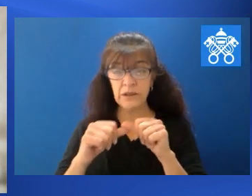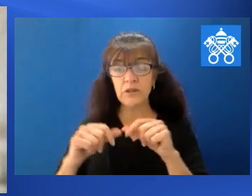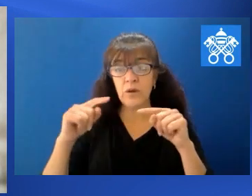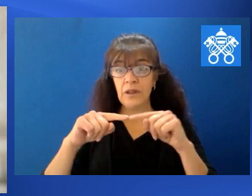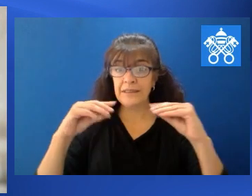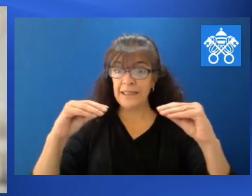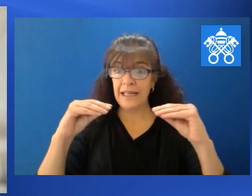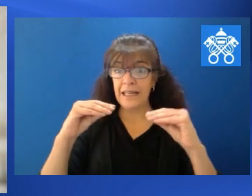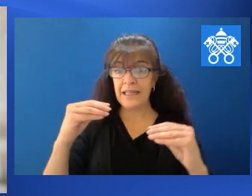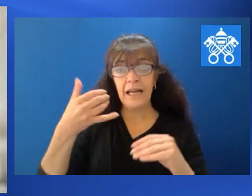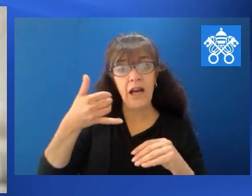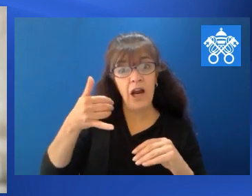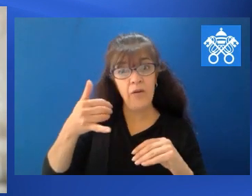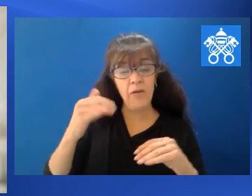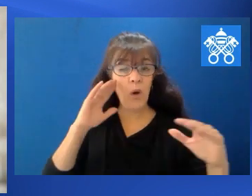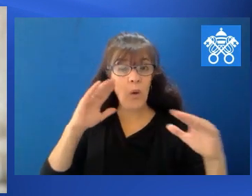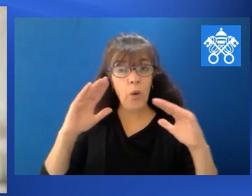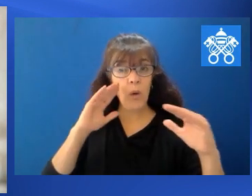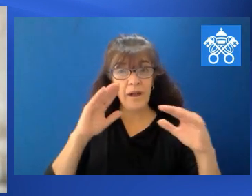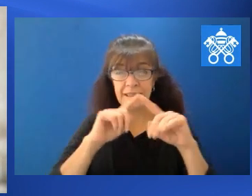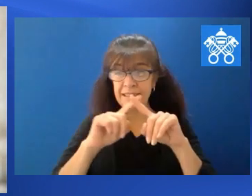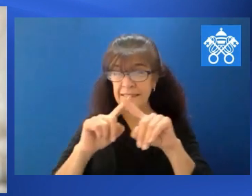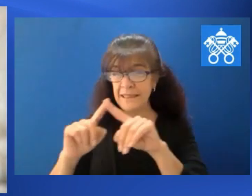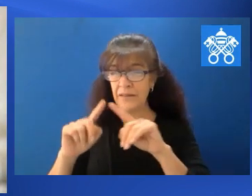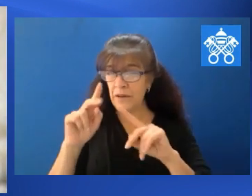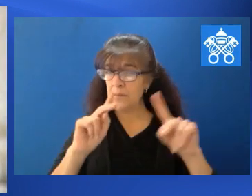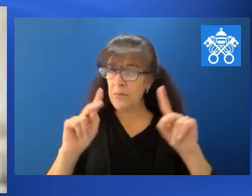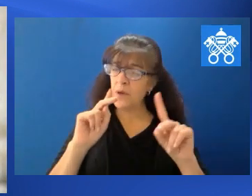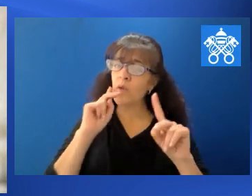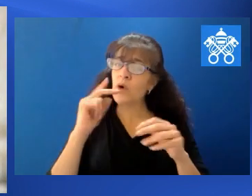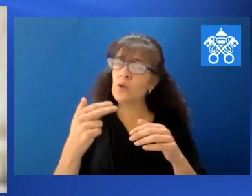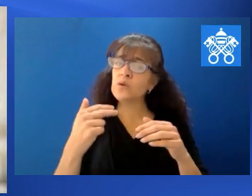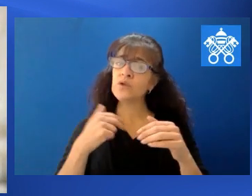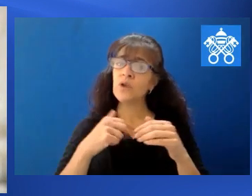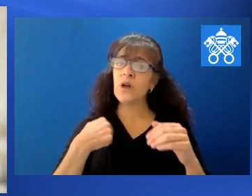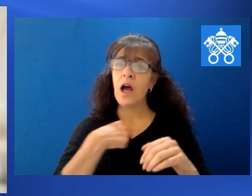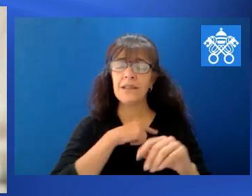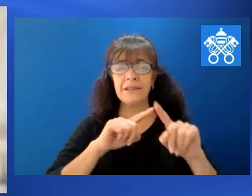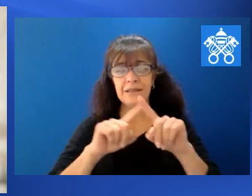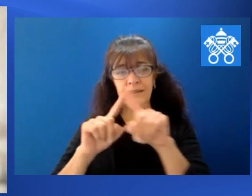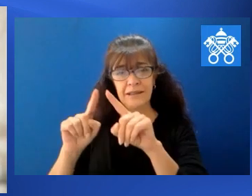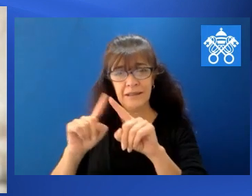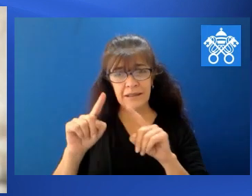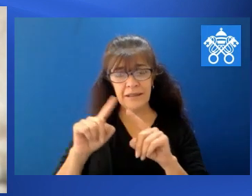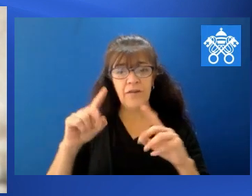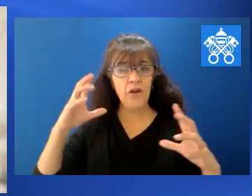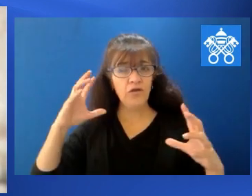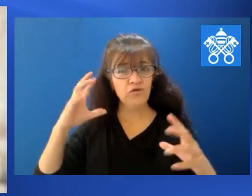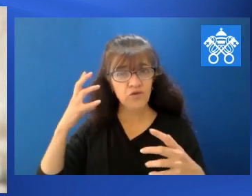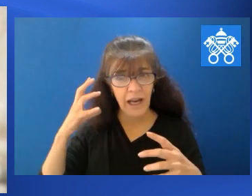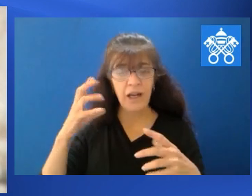We also greet the many listeners who are joining us today from various radio stations and TV